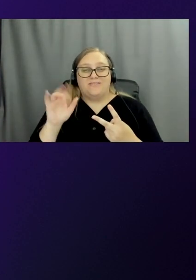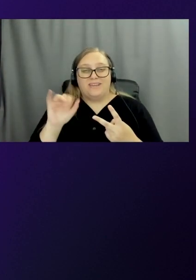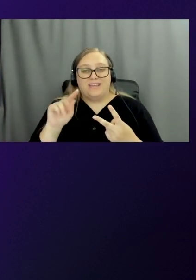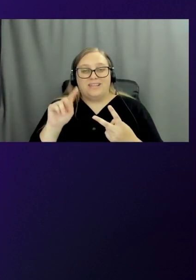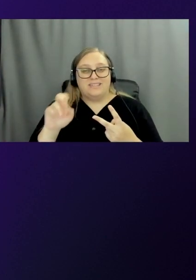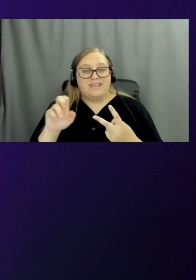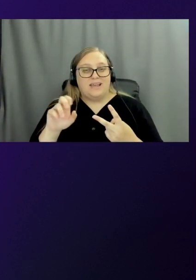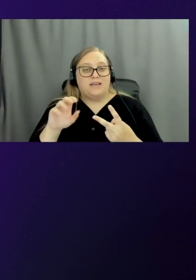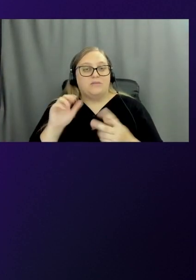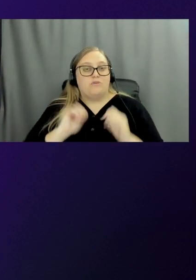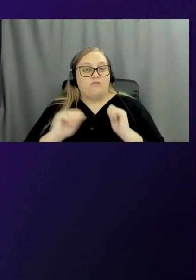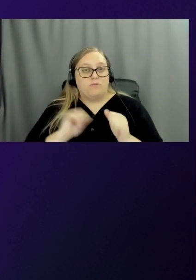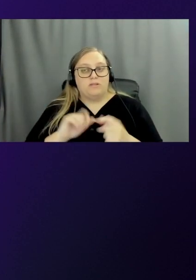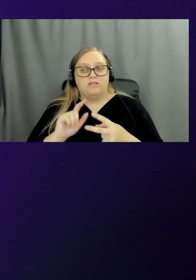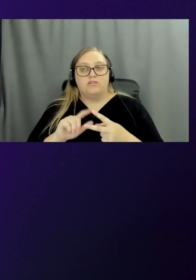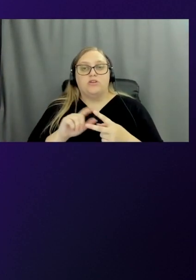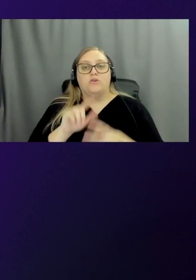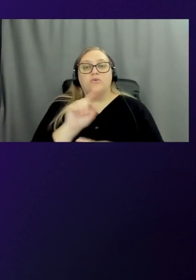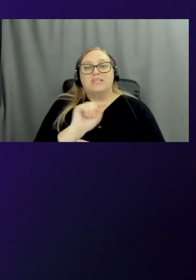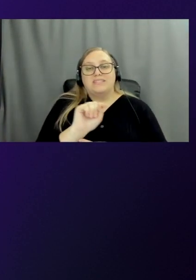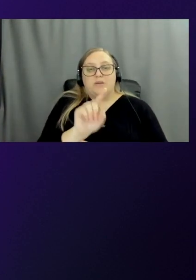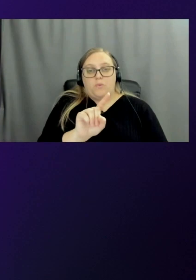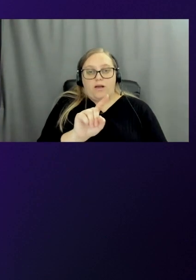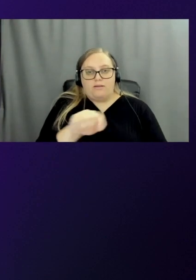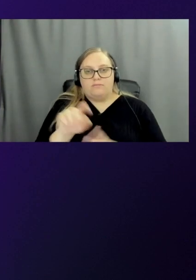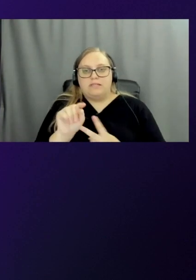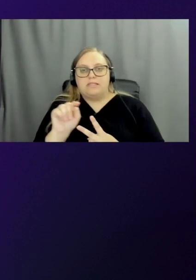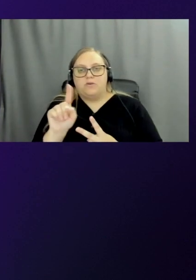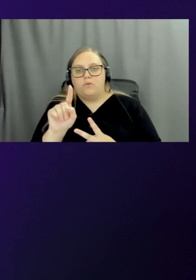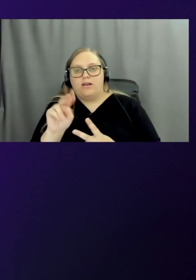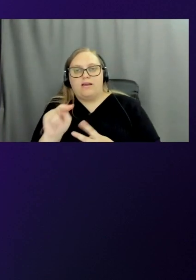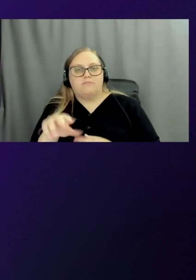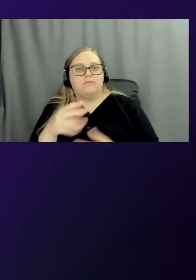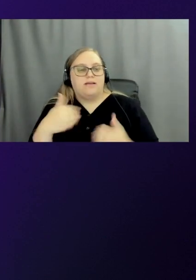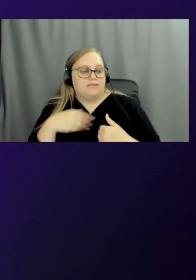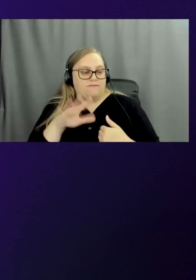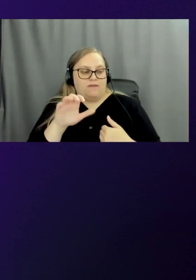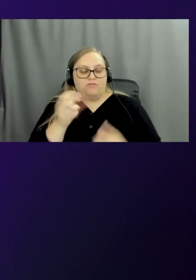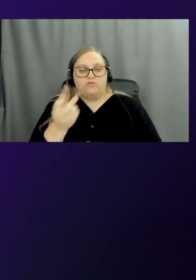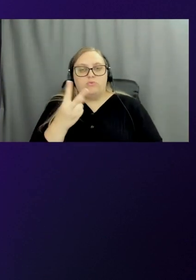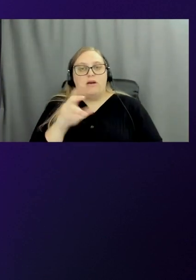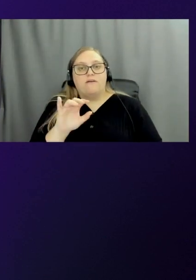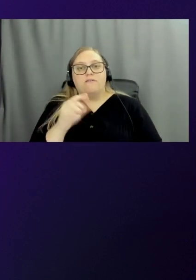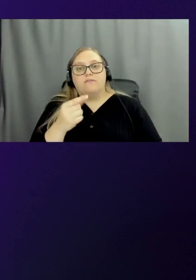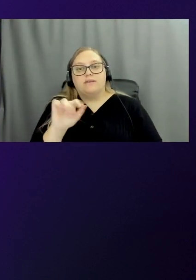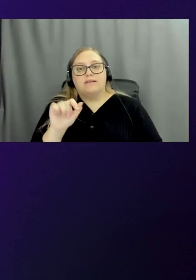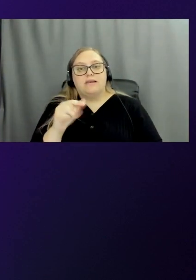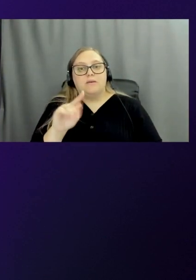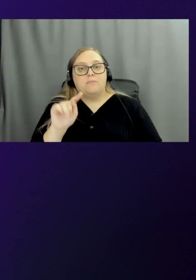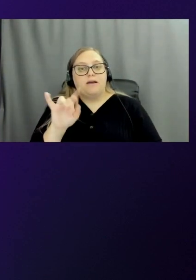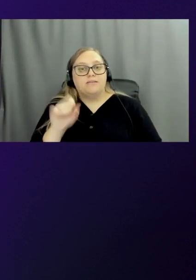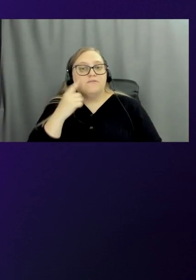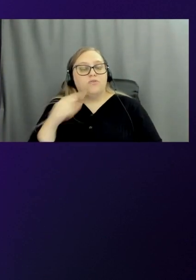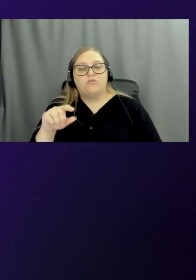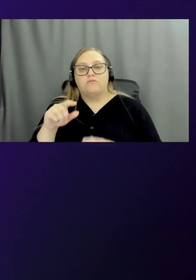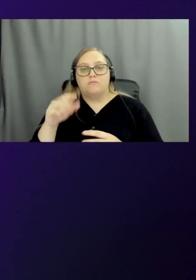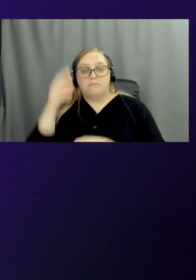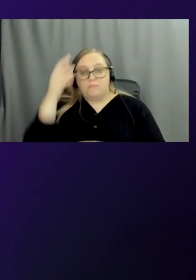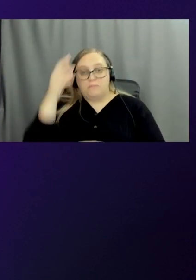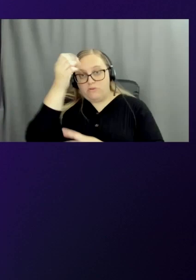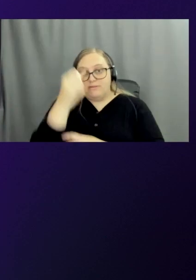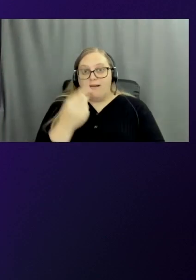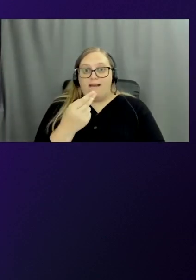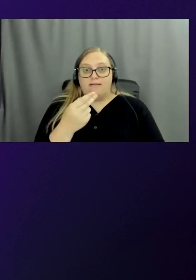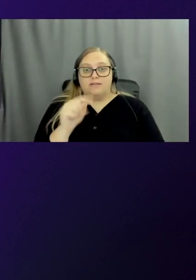So TRN1 and TRN1N come with 512 gigabytes of high bandwidth memory, or HBM for short, and